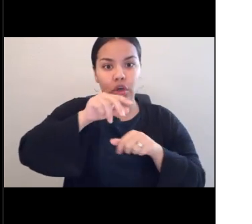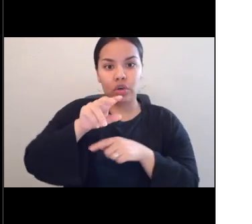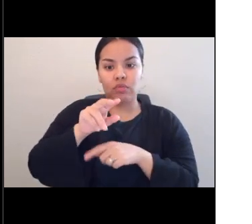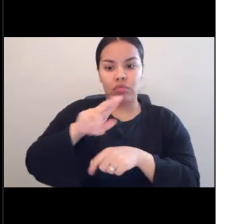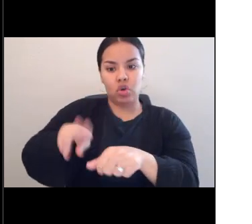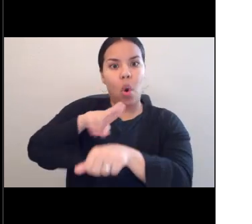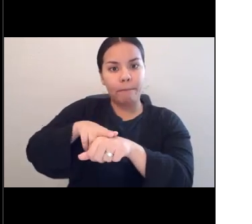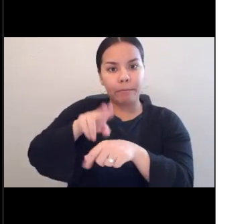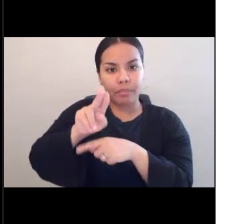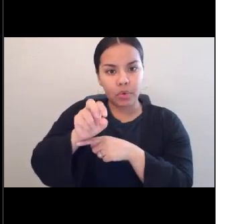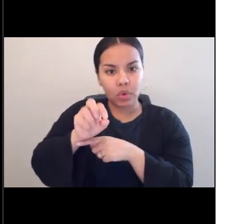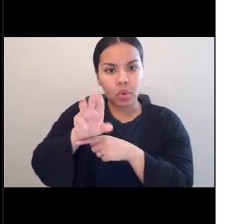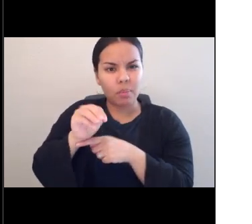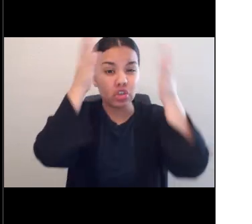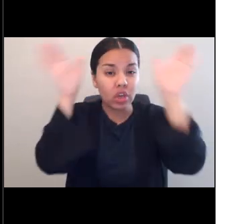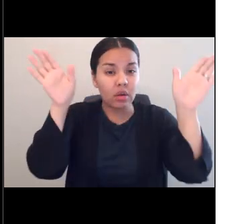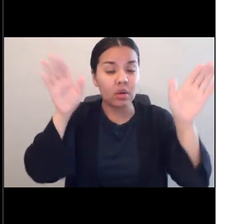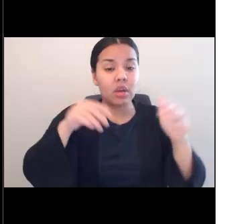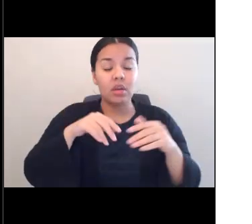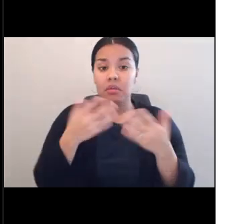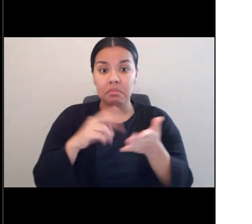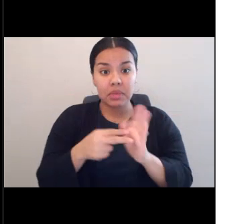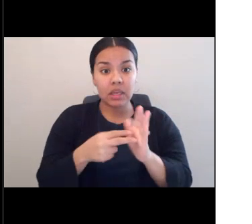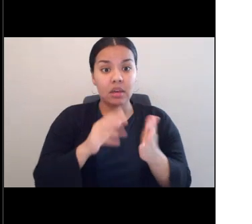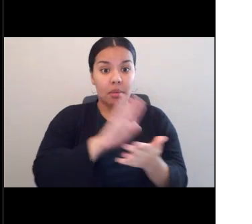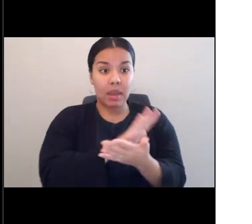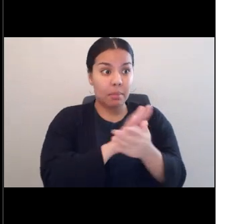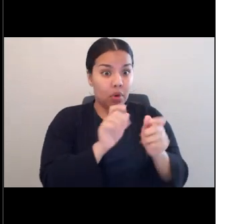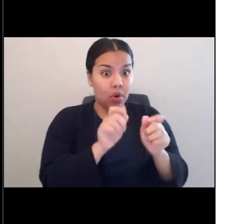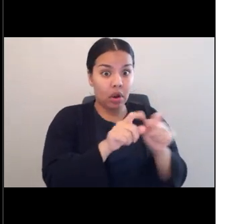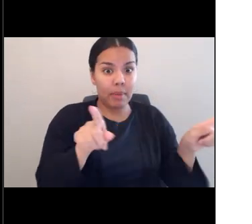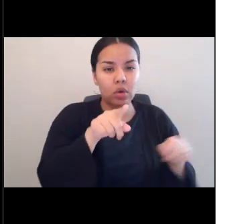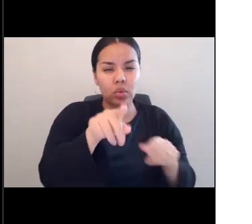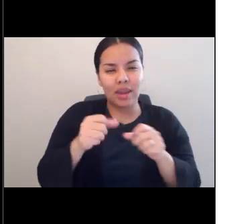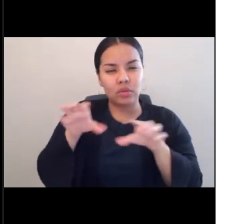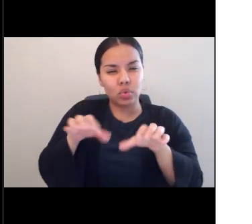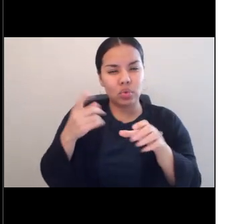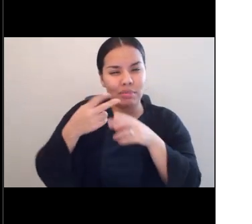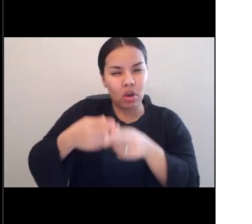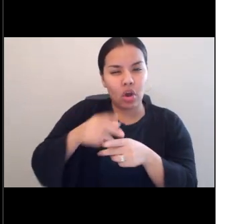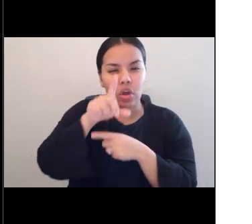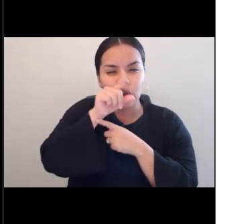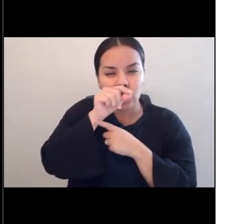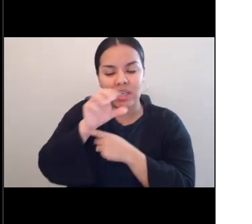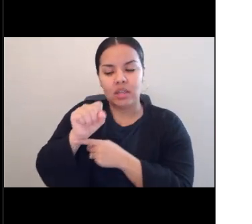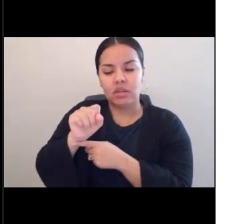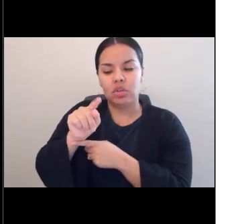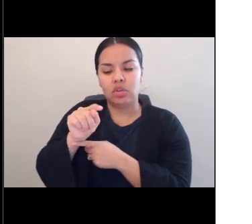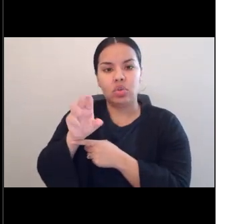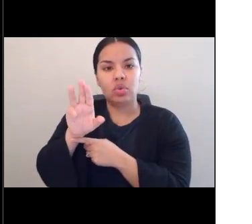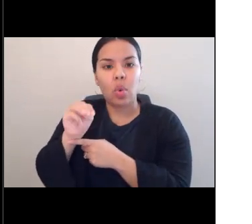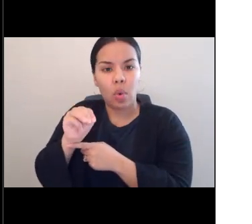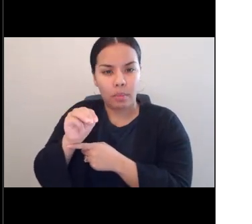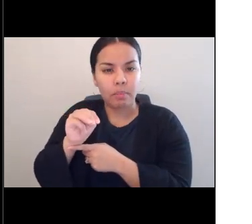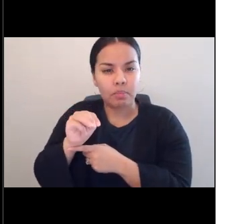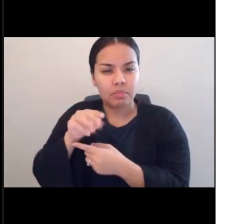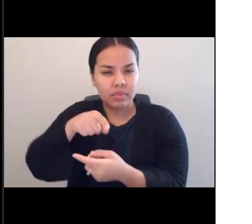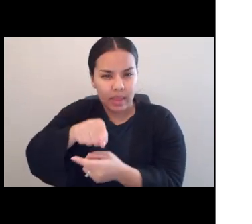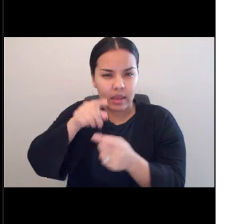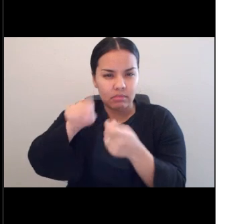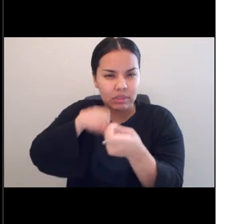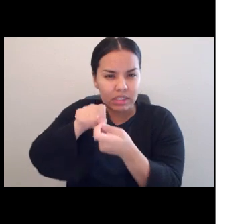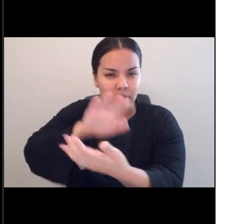when a paper comes out, you can tweet storm a paper. So this typically includes the